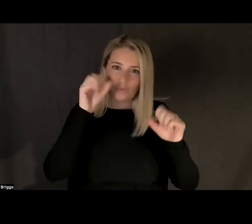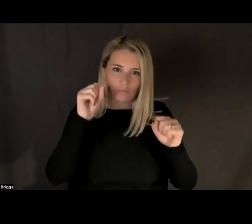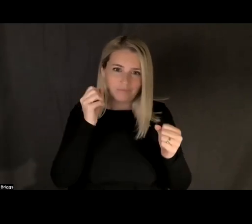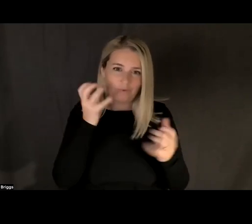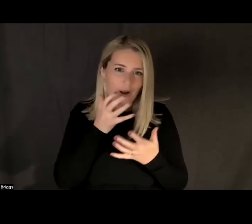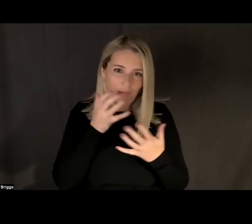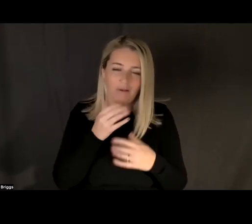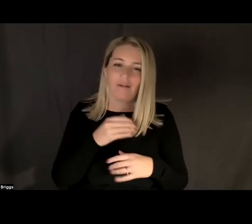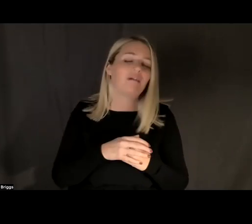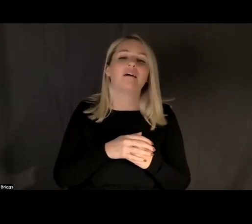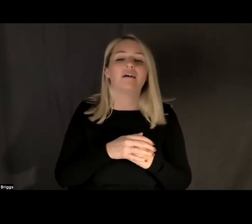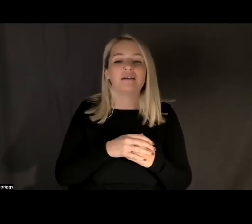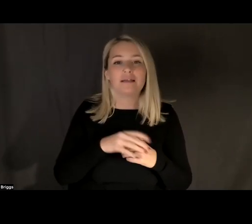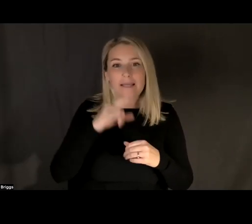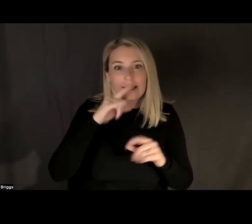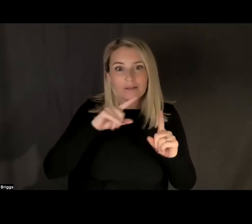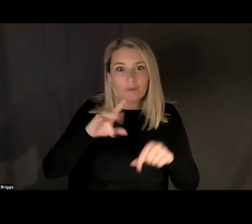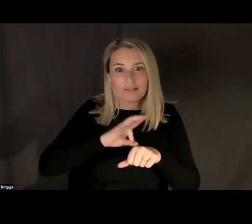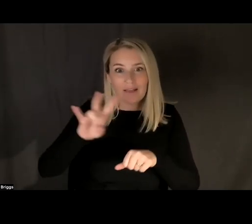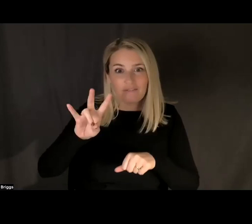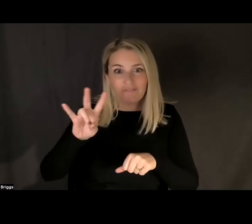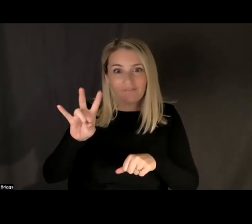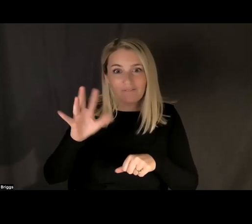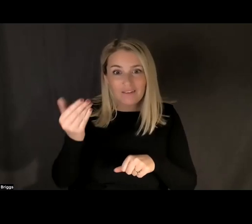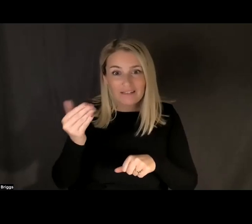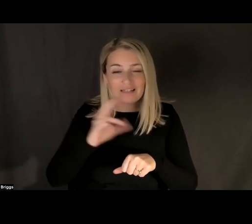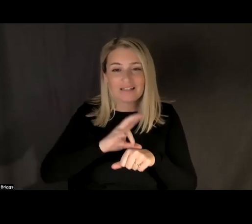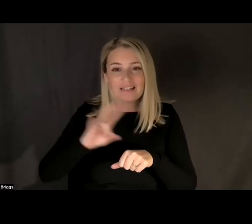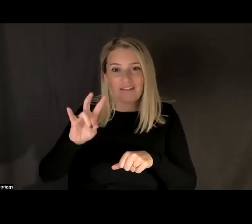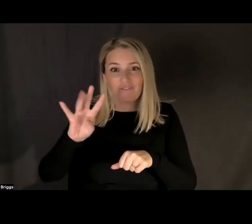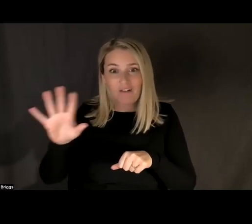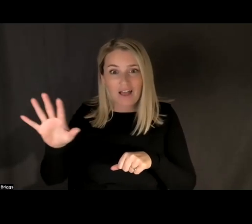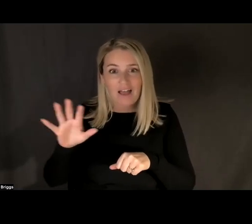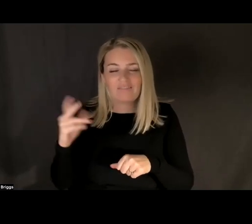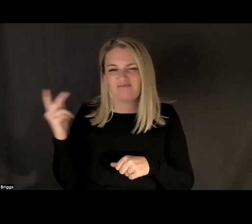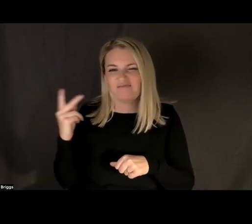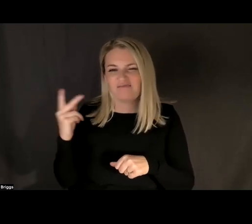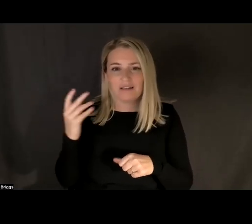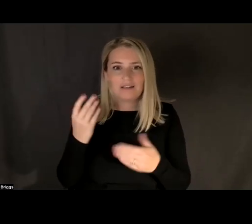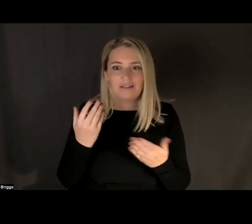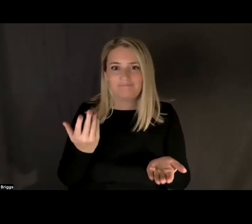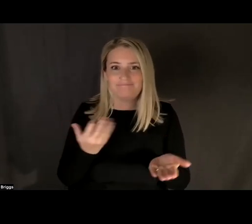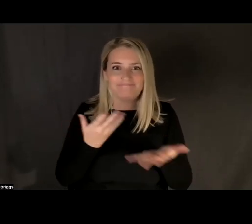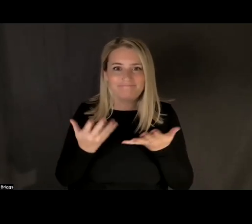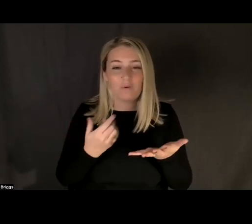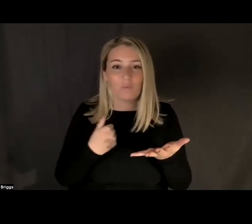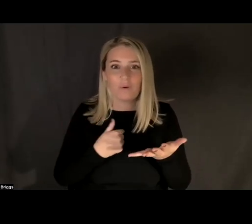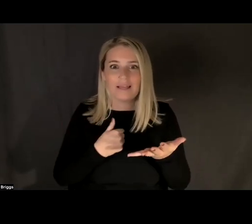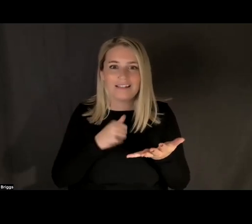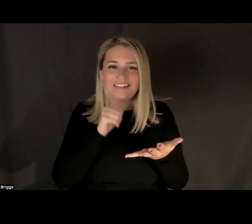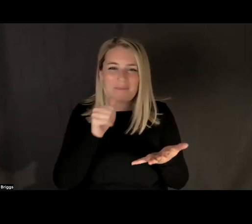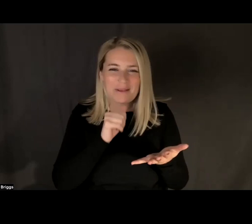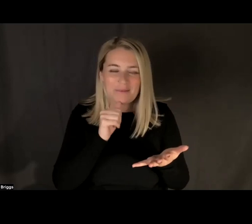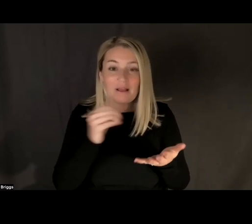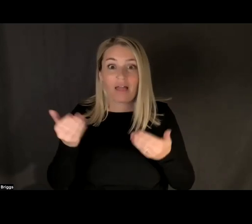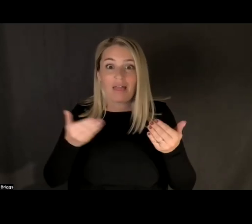at 7:15, 7:45, but Bautolis and I, we were not patient. So we invited some people to come at